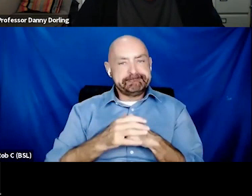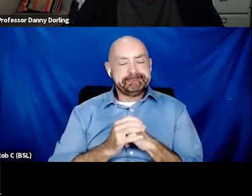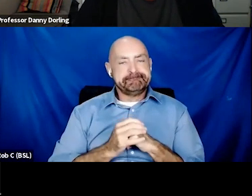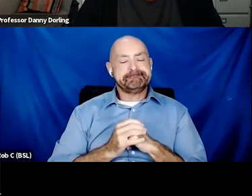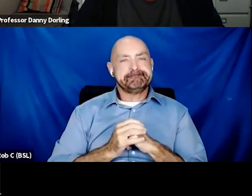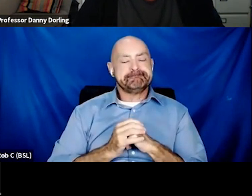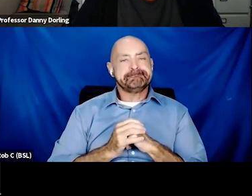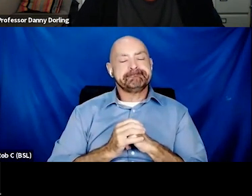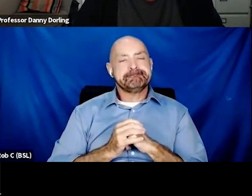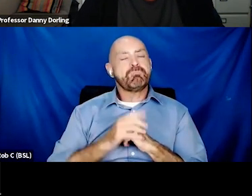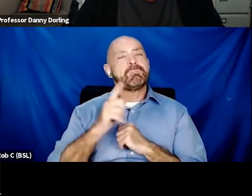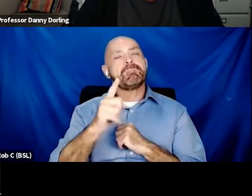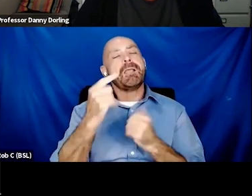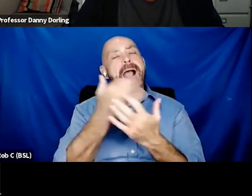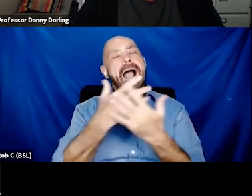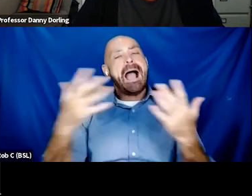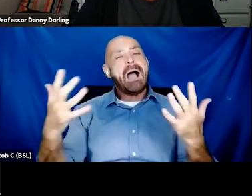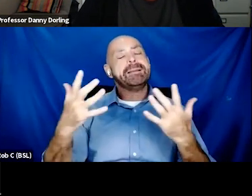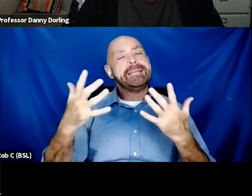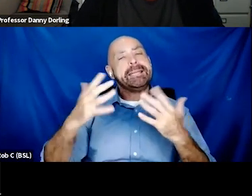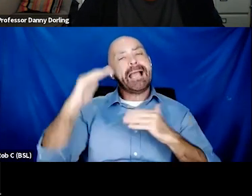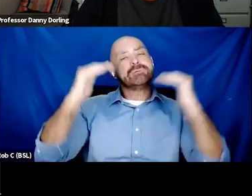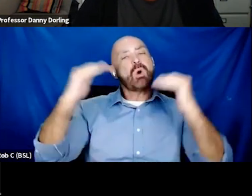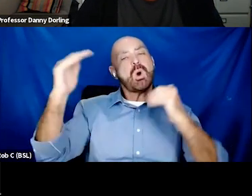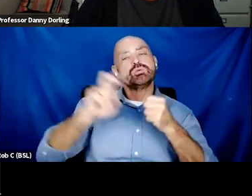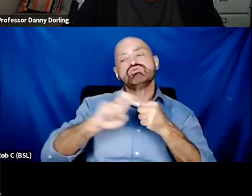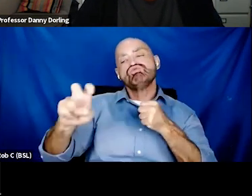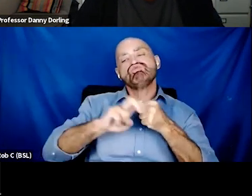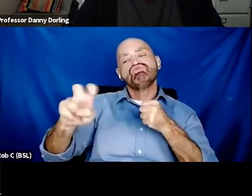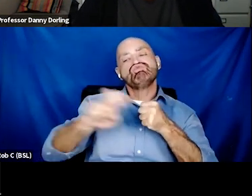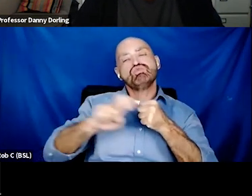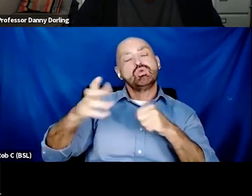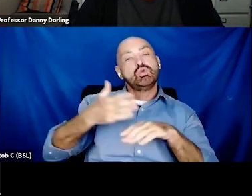Percentage of adults travelling to work.